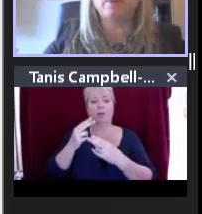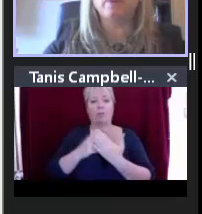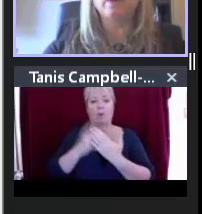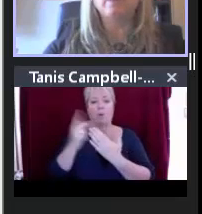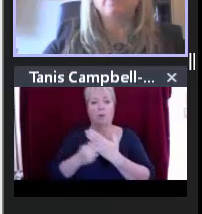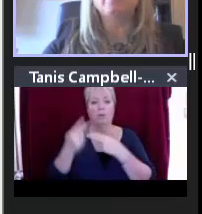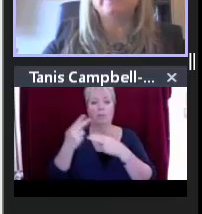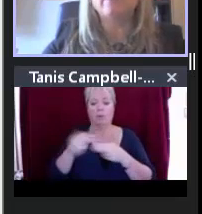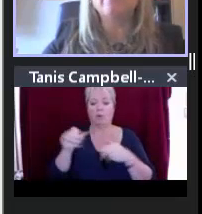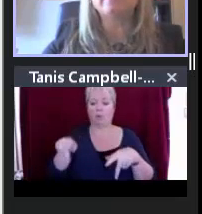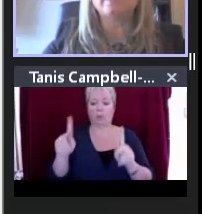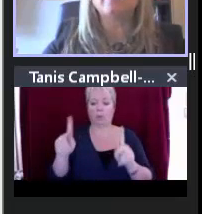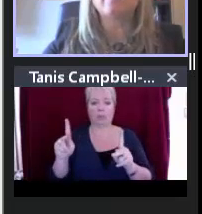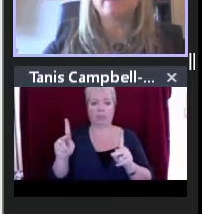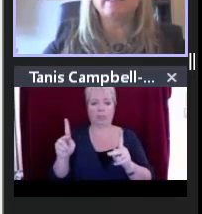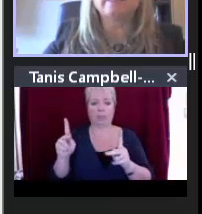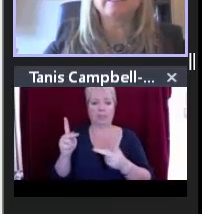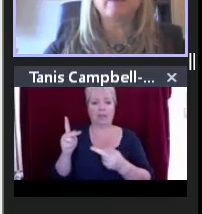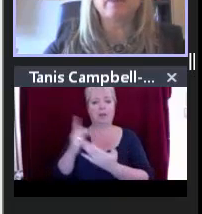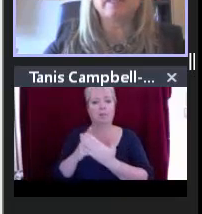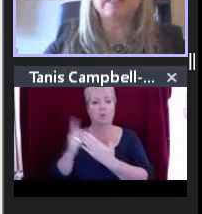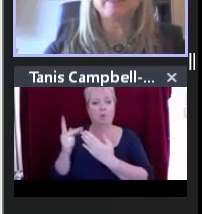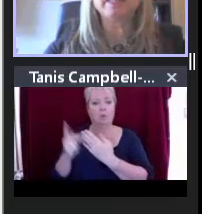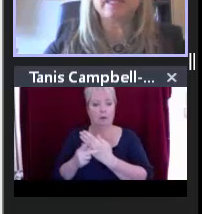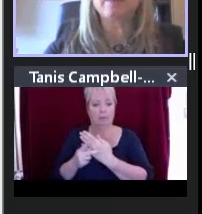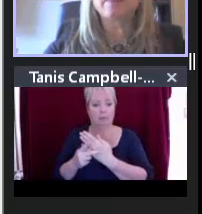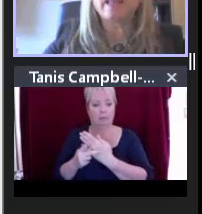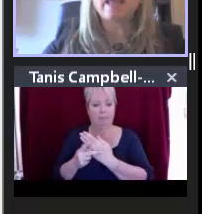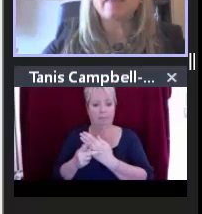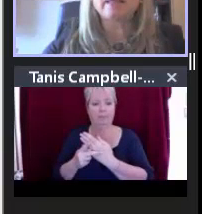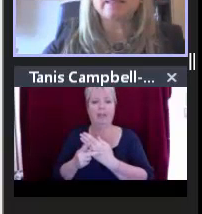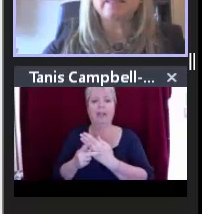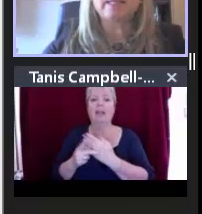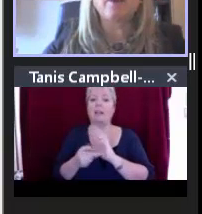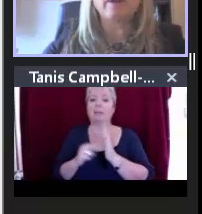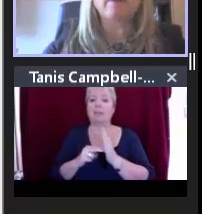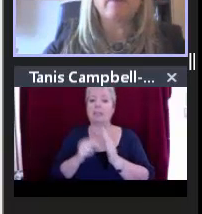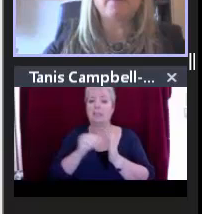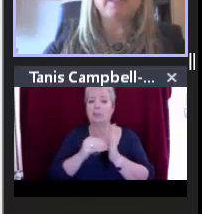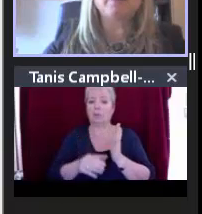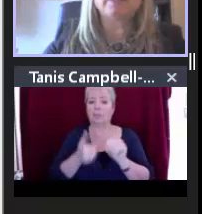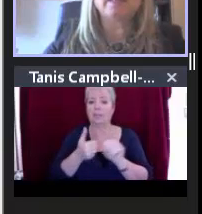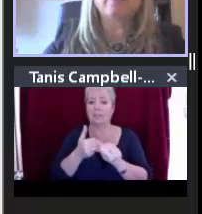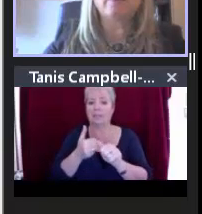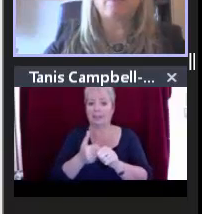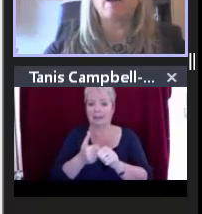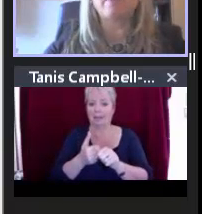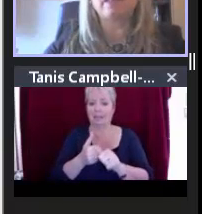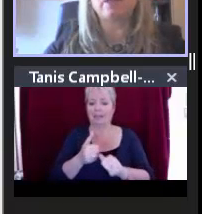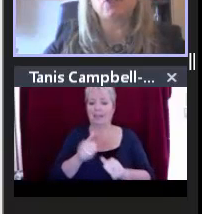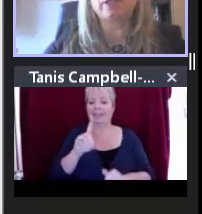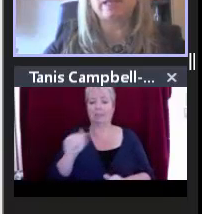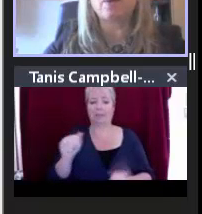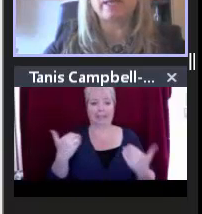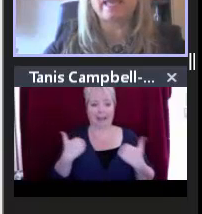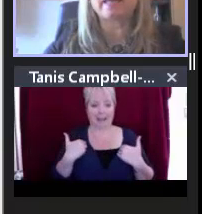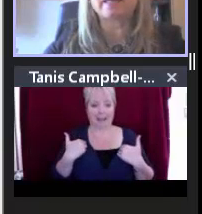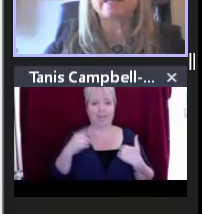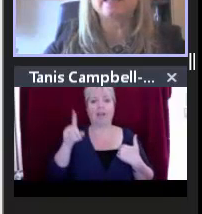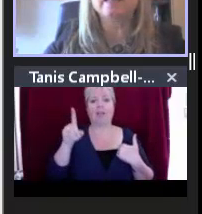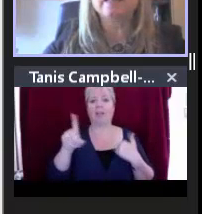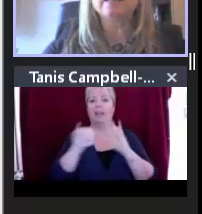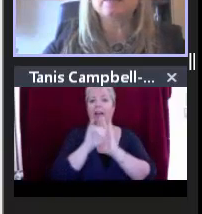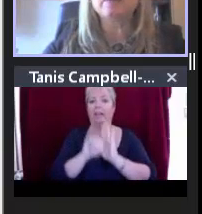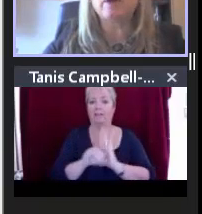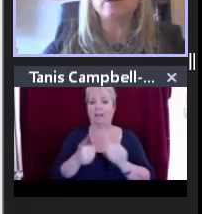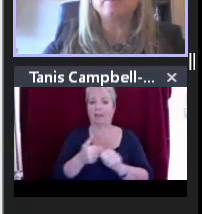for people who self-identify as living with a disability. And that's a staggering 15% of our population now in